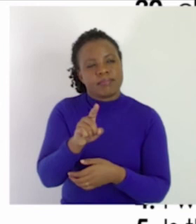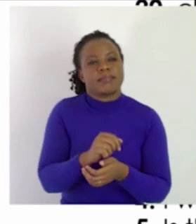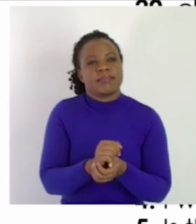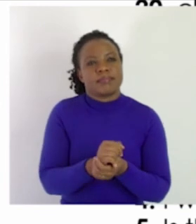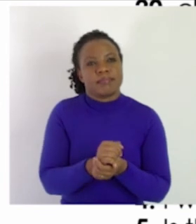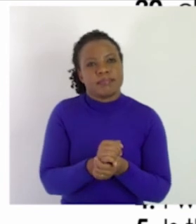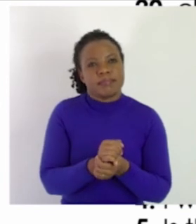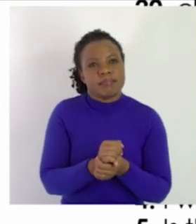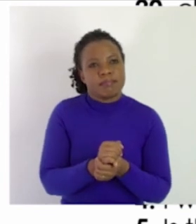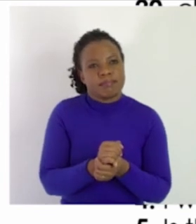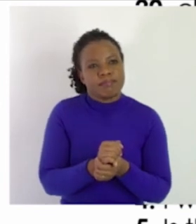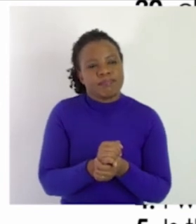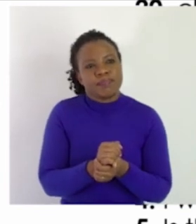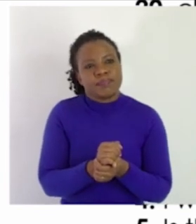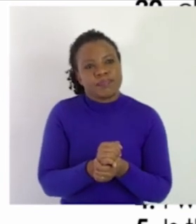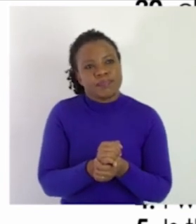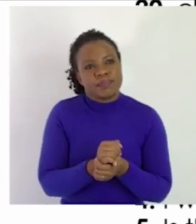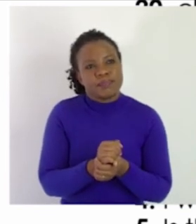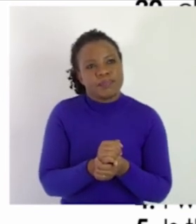a cake.